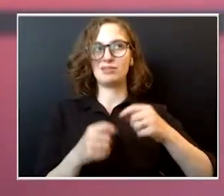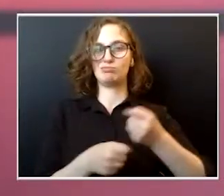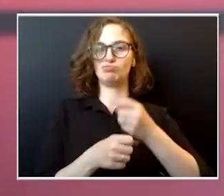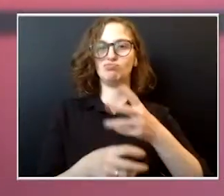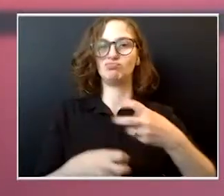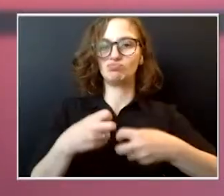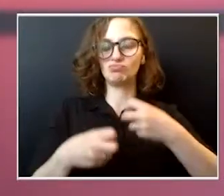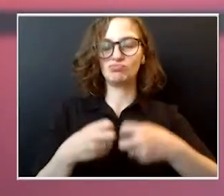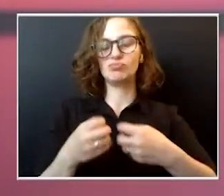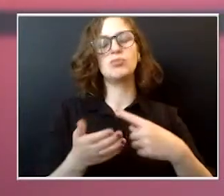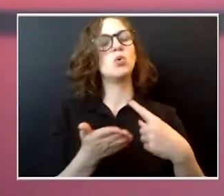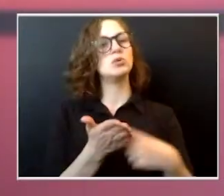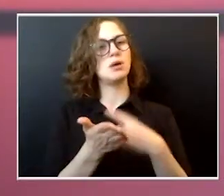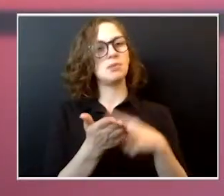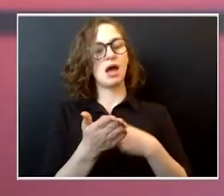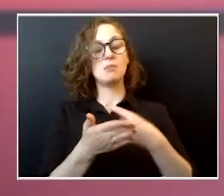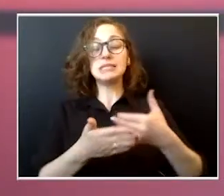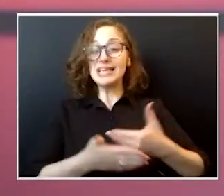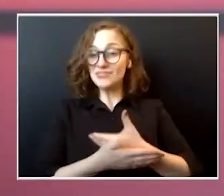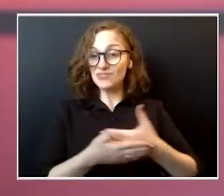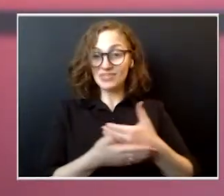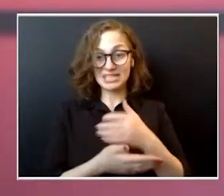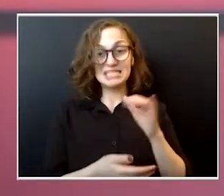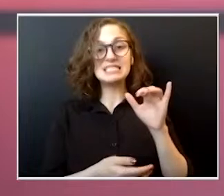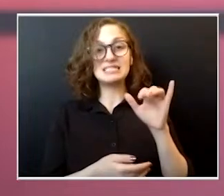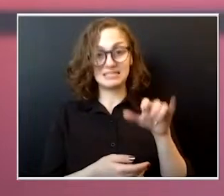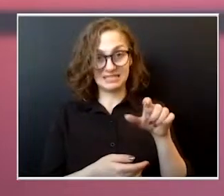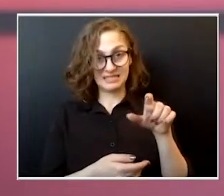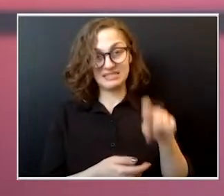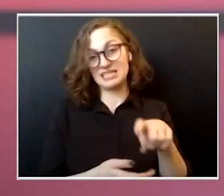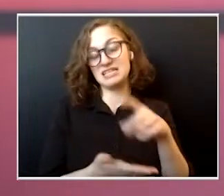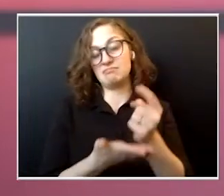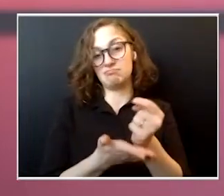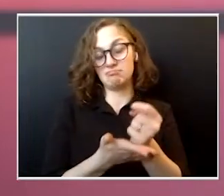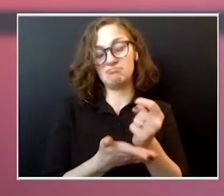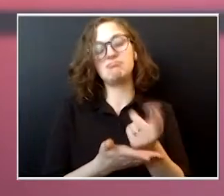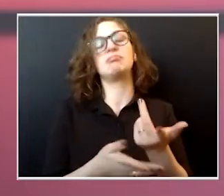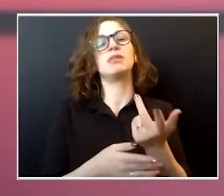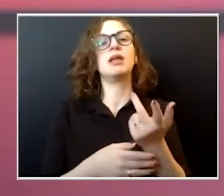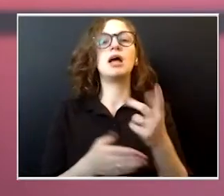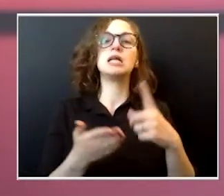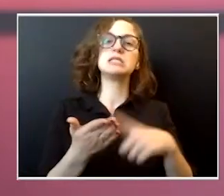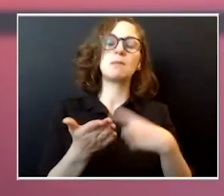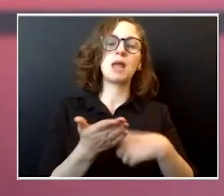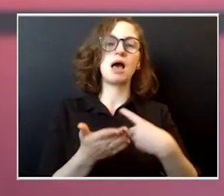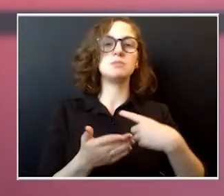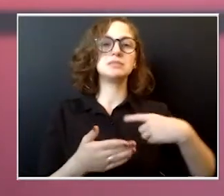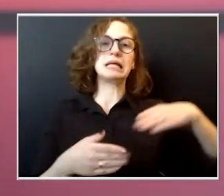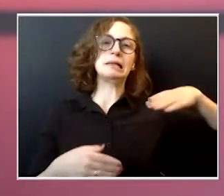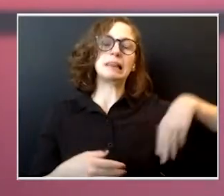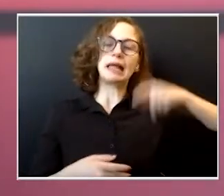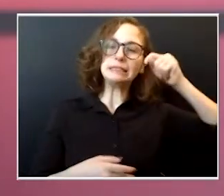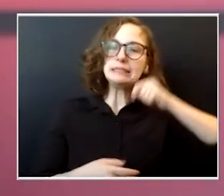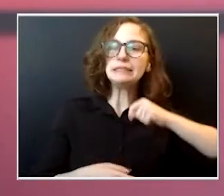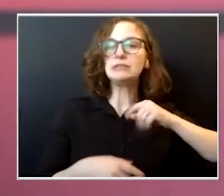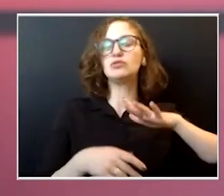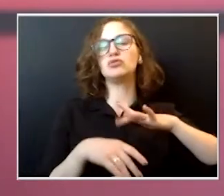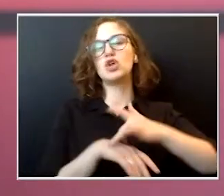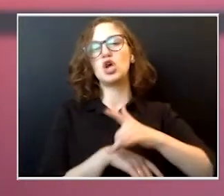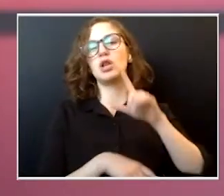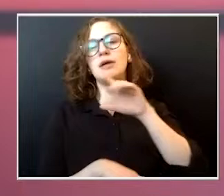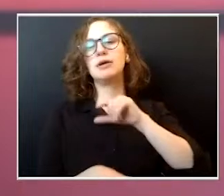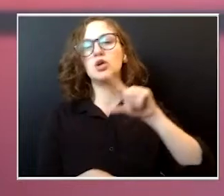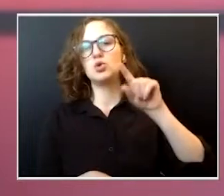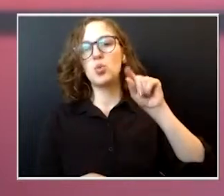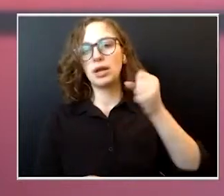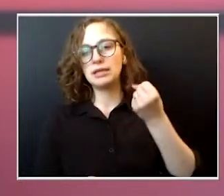be addressed. You see late teens, early 20s that need surgery. Then we'll see kind of the usual age